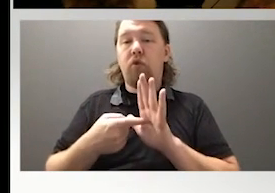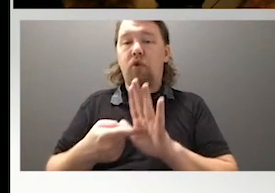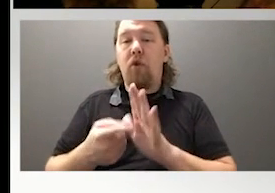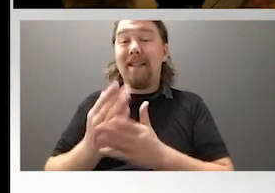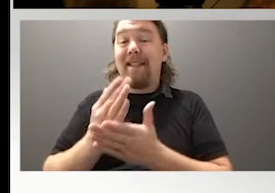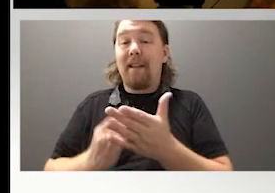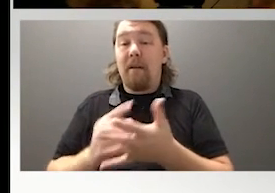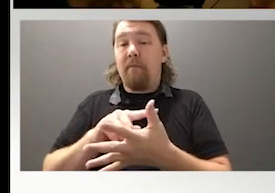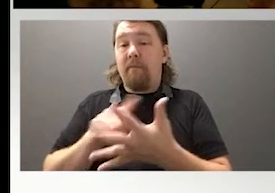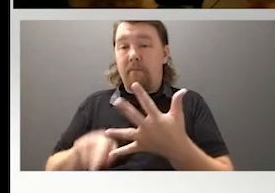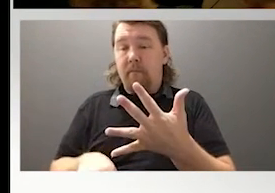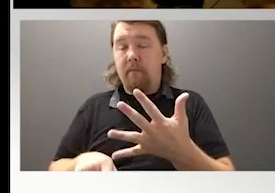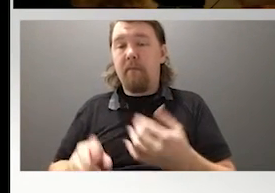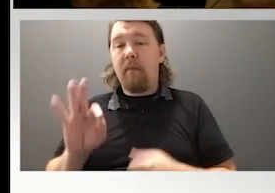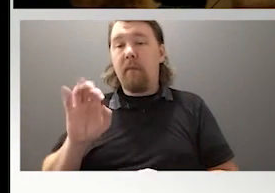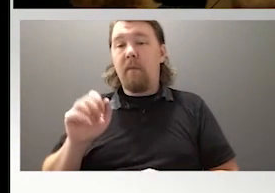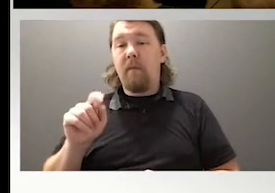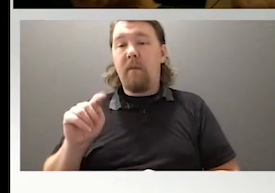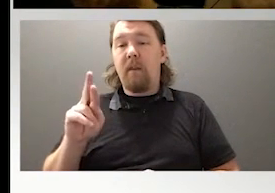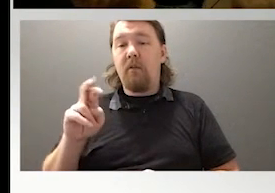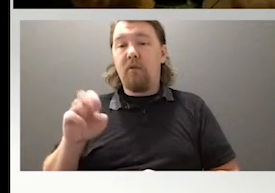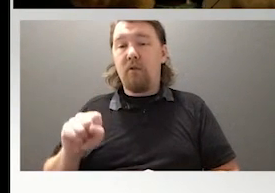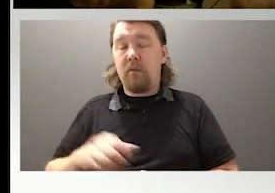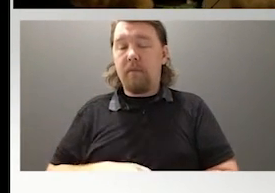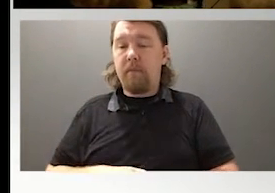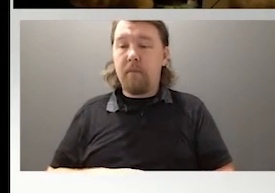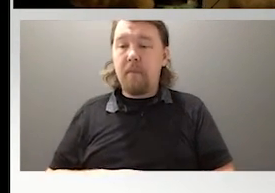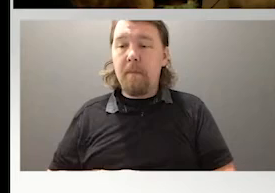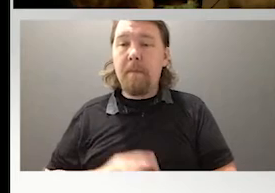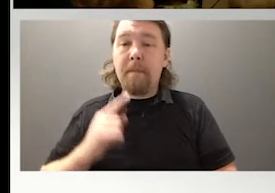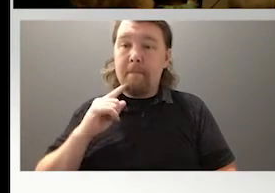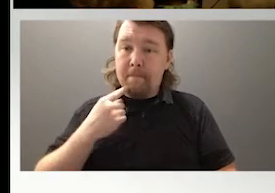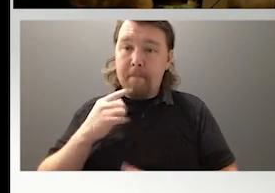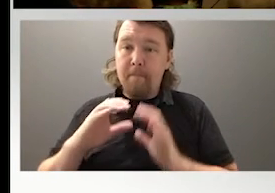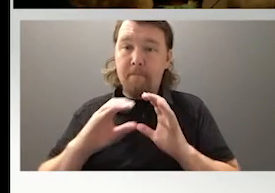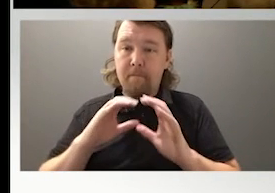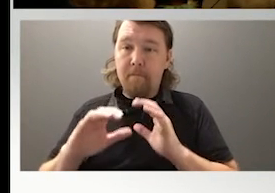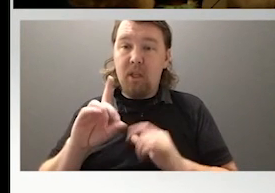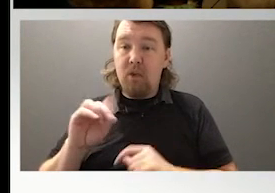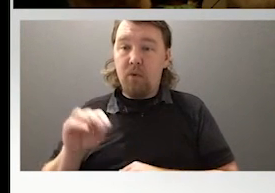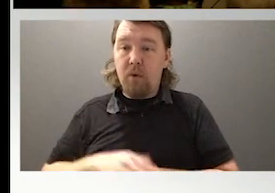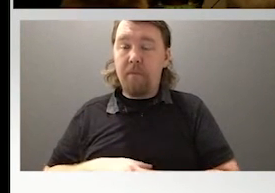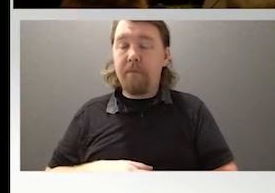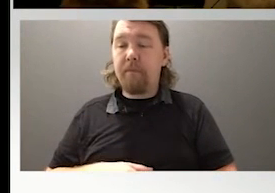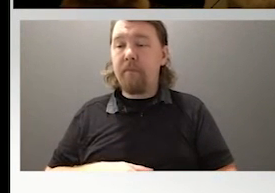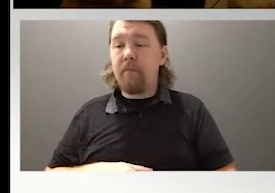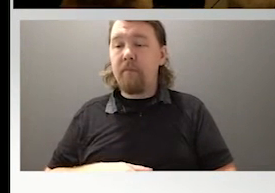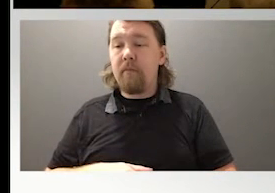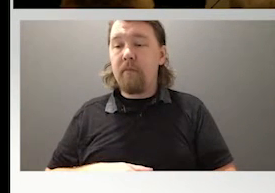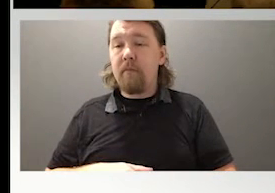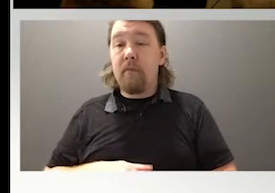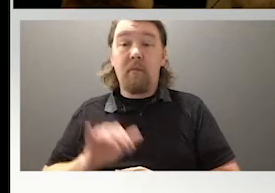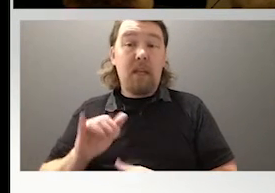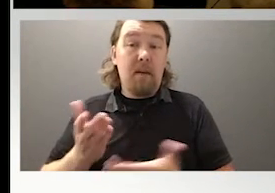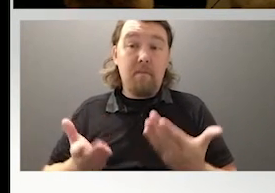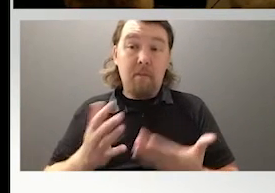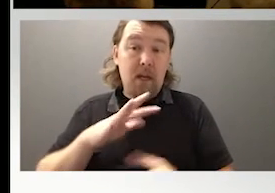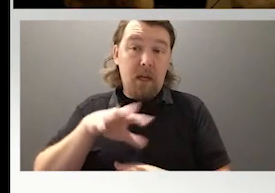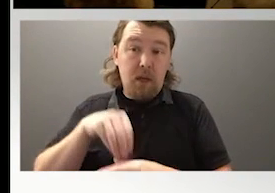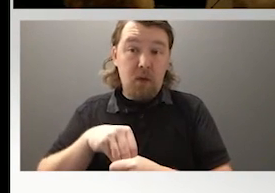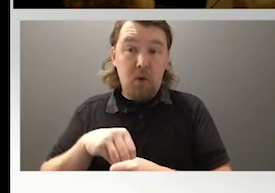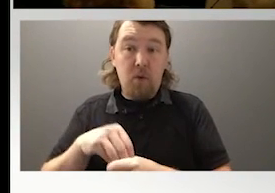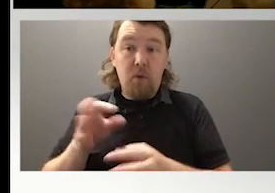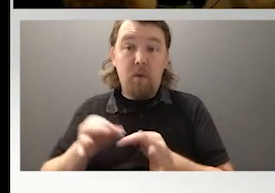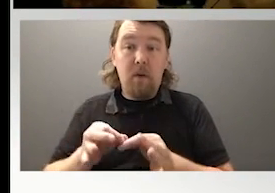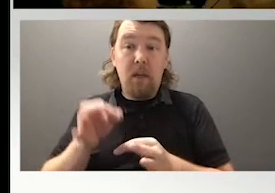of the following features: severe communication disorders, and this may include